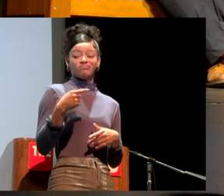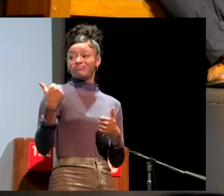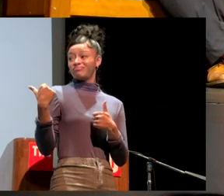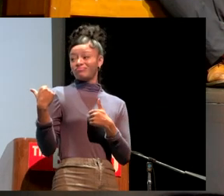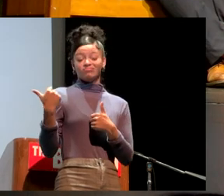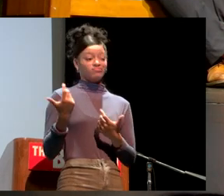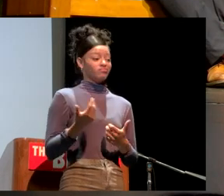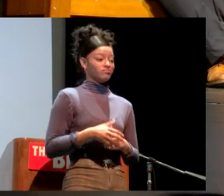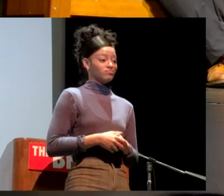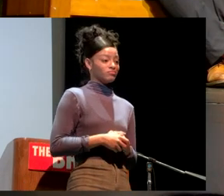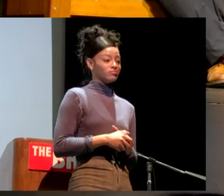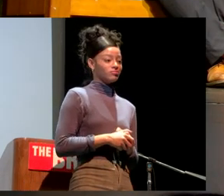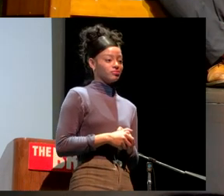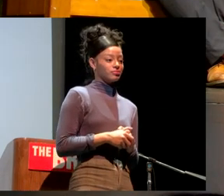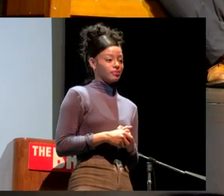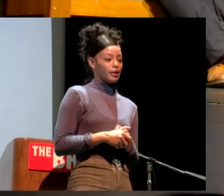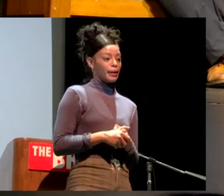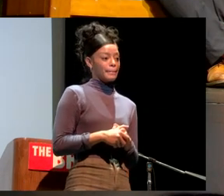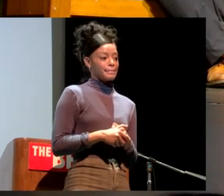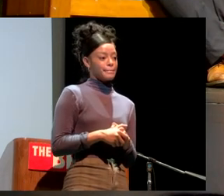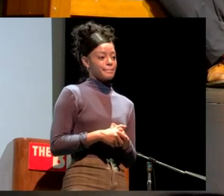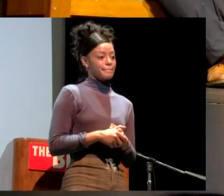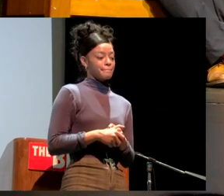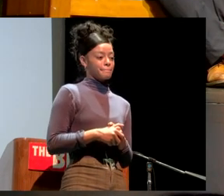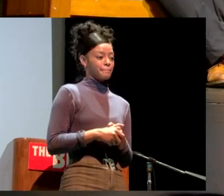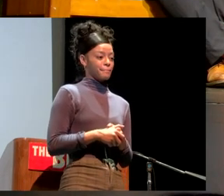economy, becomes a place